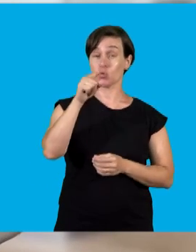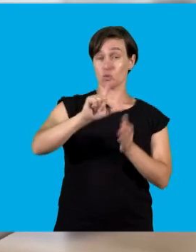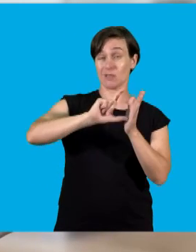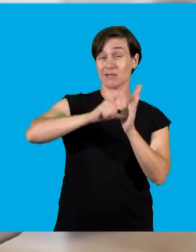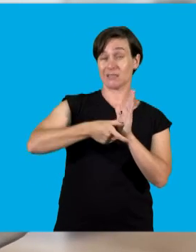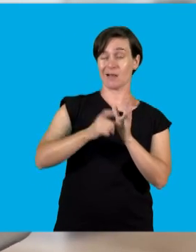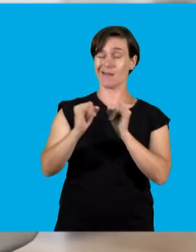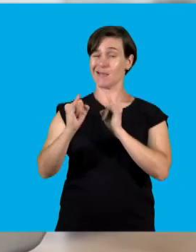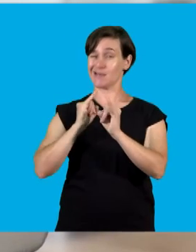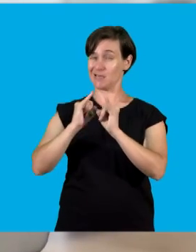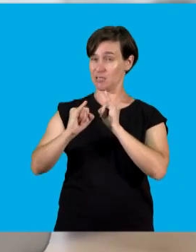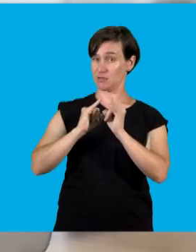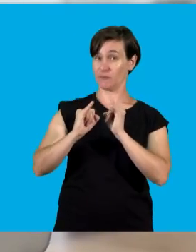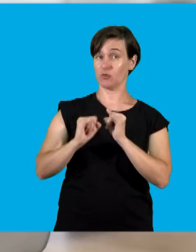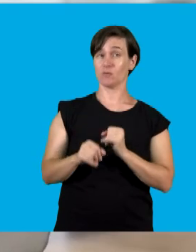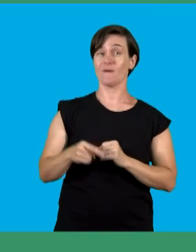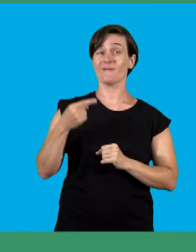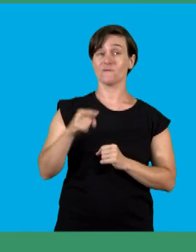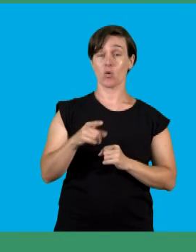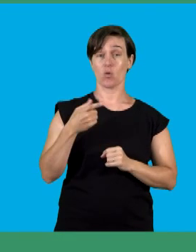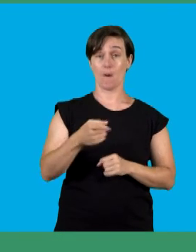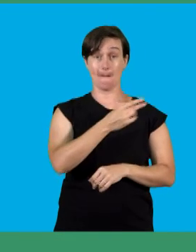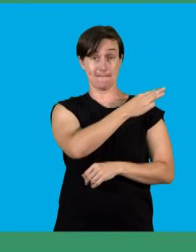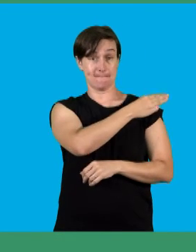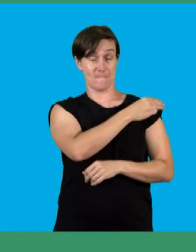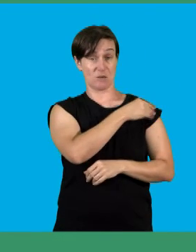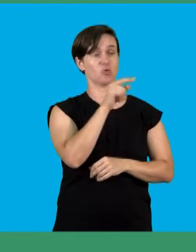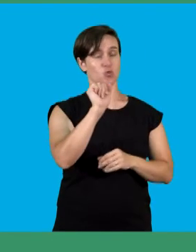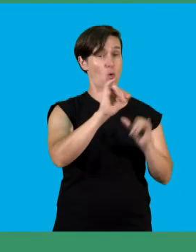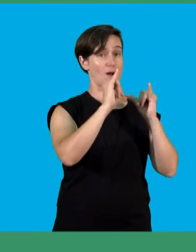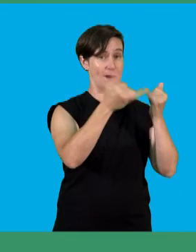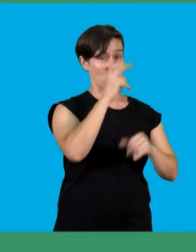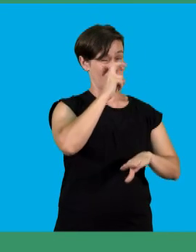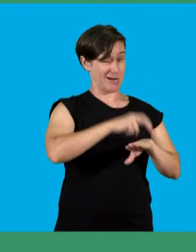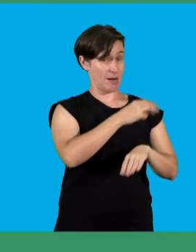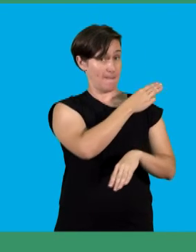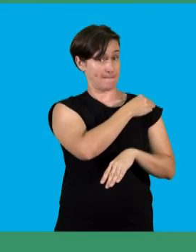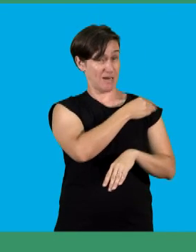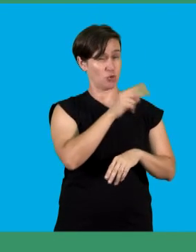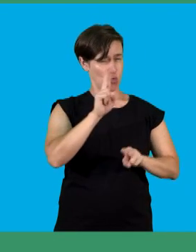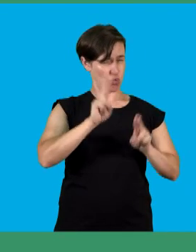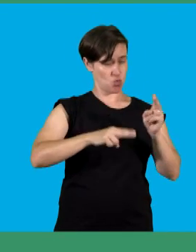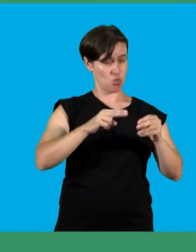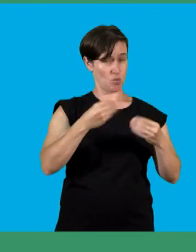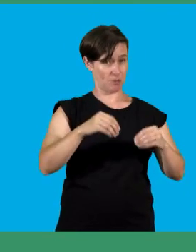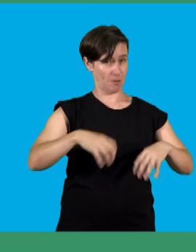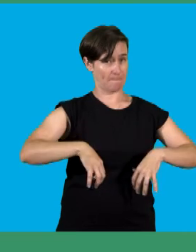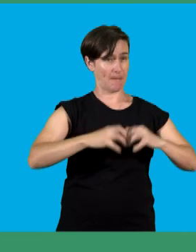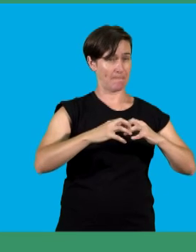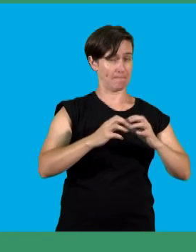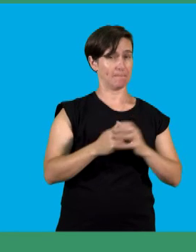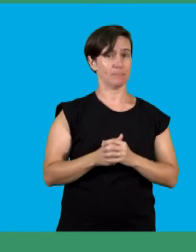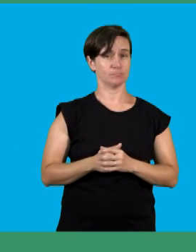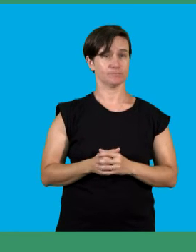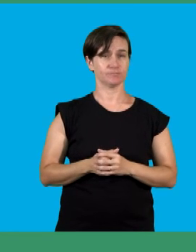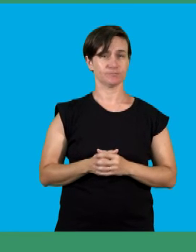to design an interview structure for a vacant management position in a newly established business in